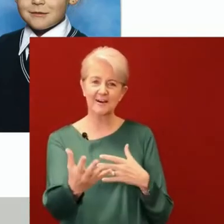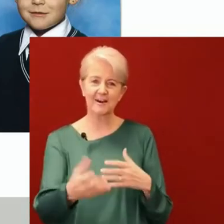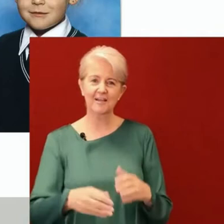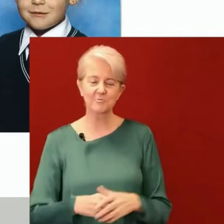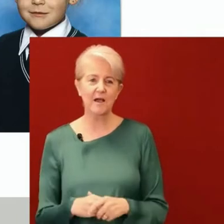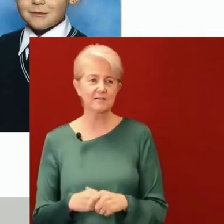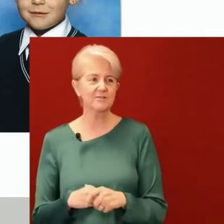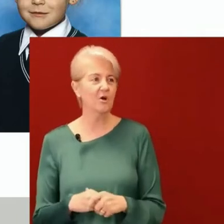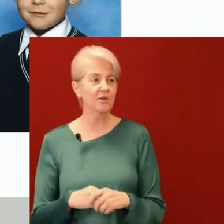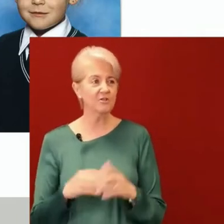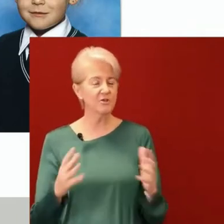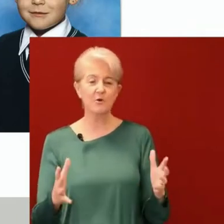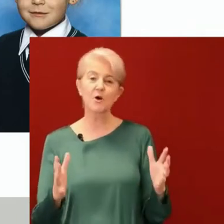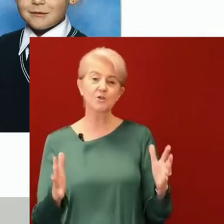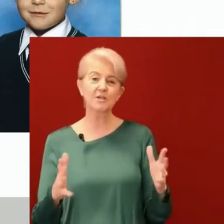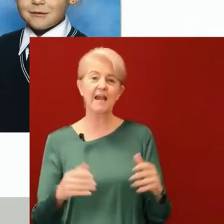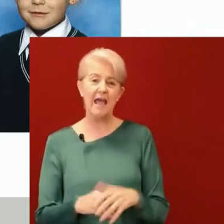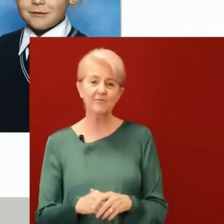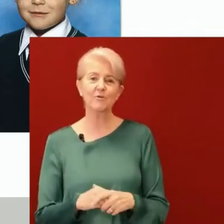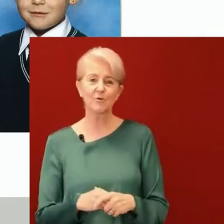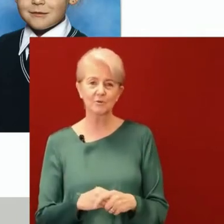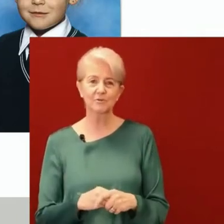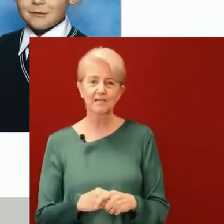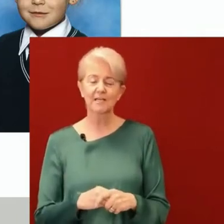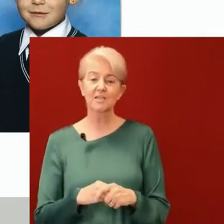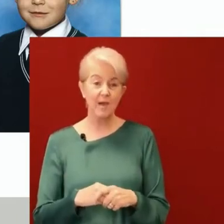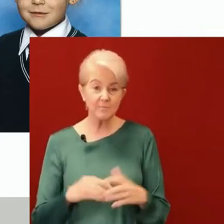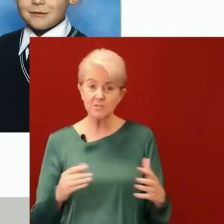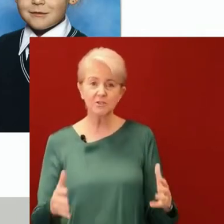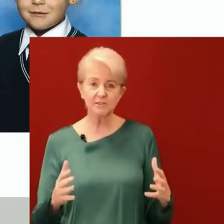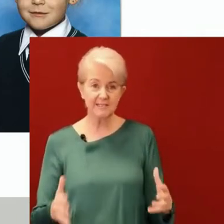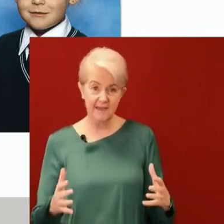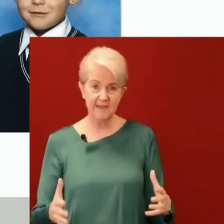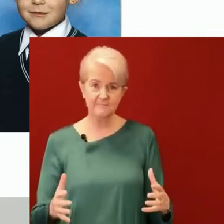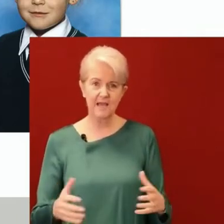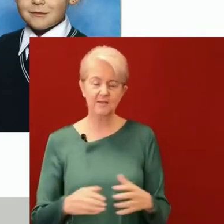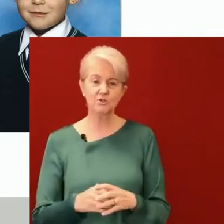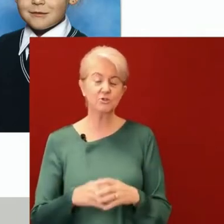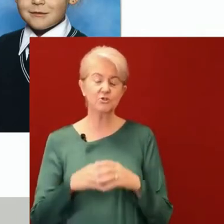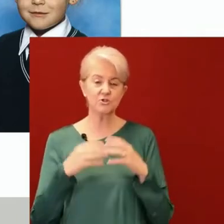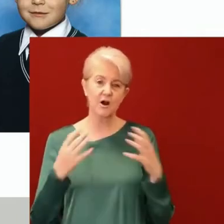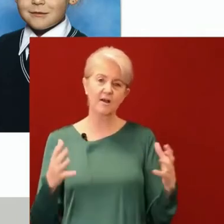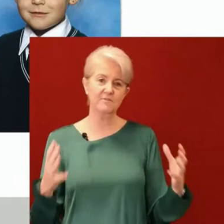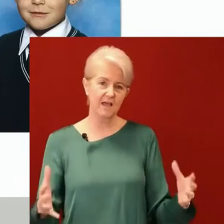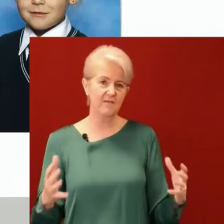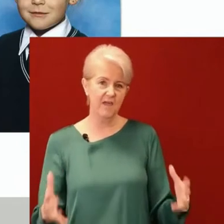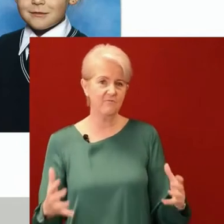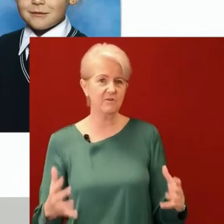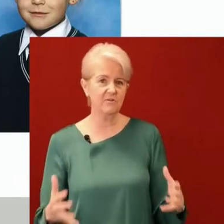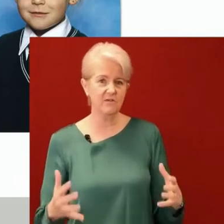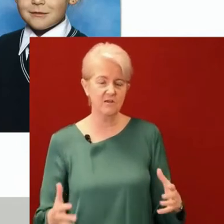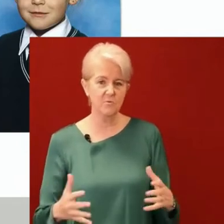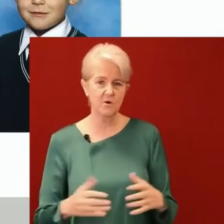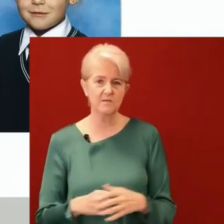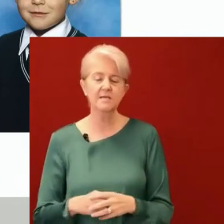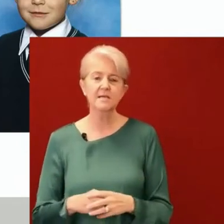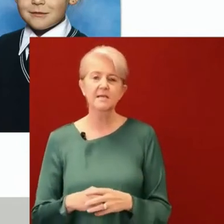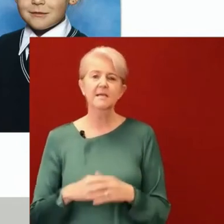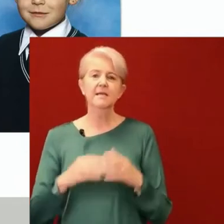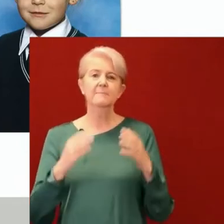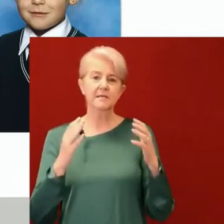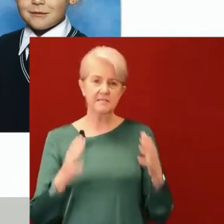lesson that I'd like to pass along, is you know what, you can have it all. You absolutely can, and you should strive to have everything that you